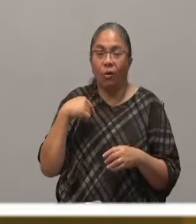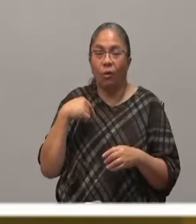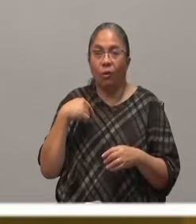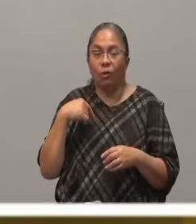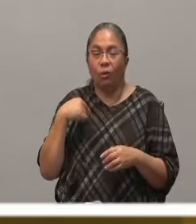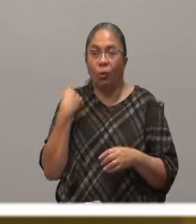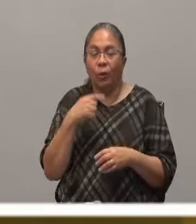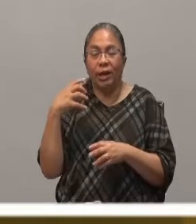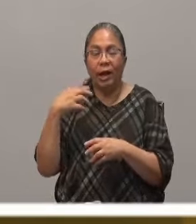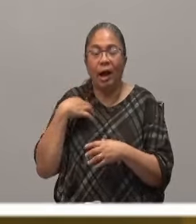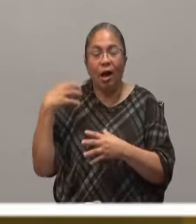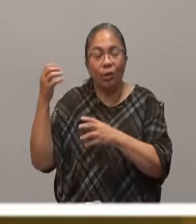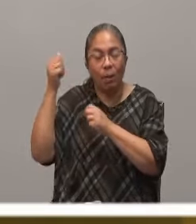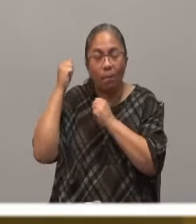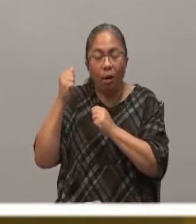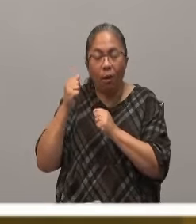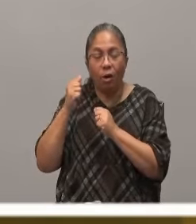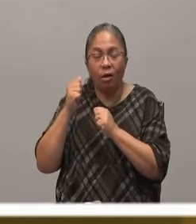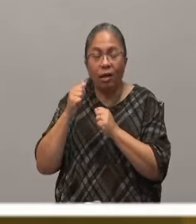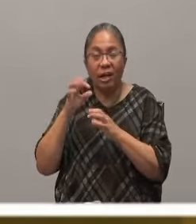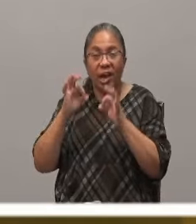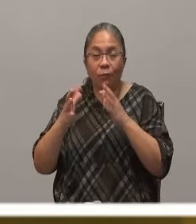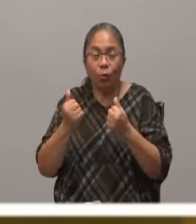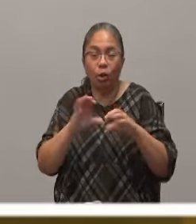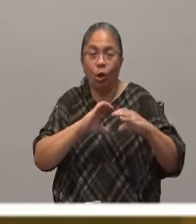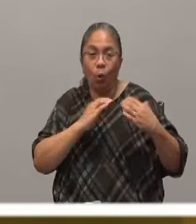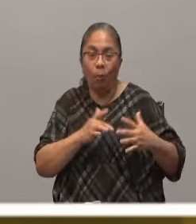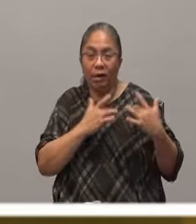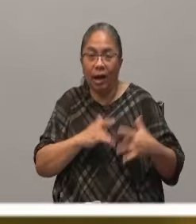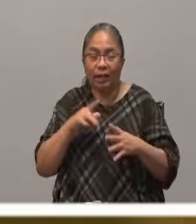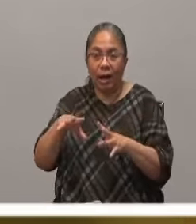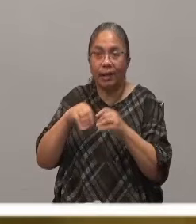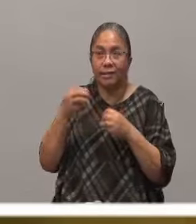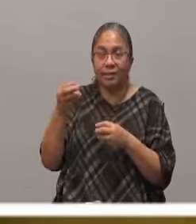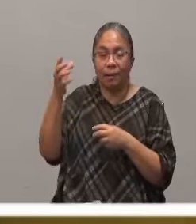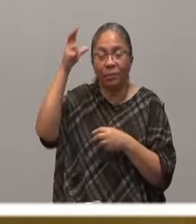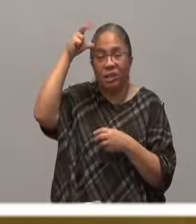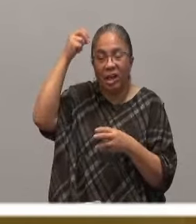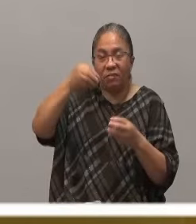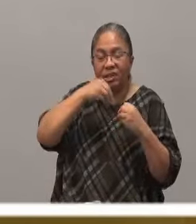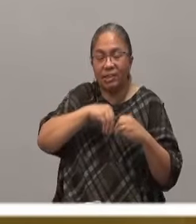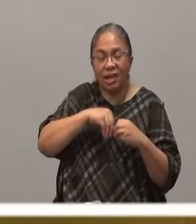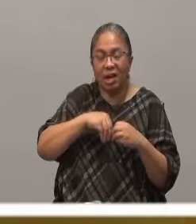Jesus already destroyed the strong man and his house.